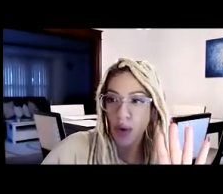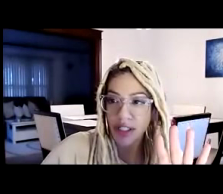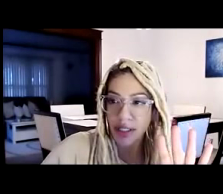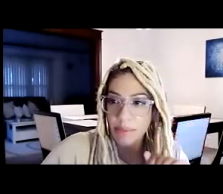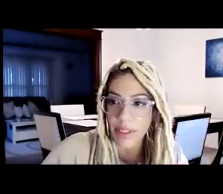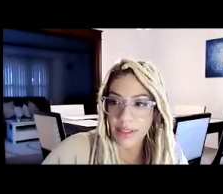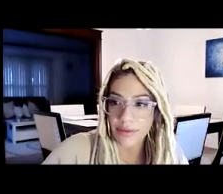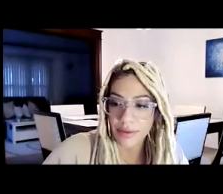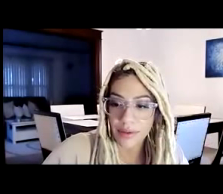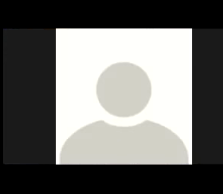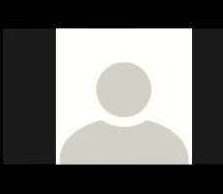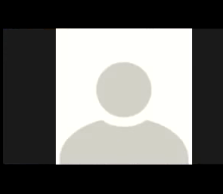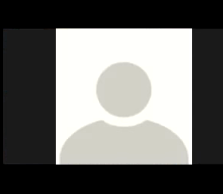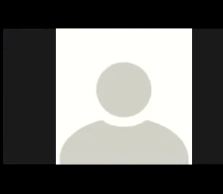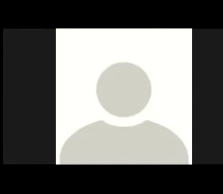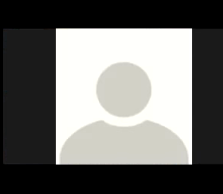one question, I believe.